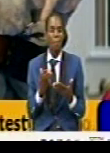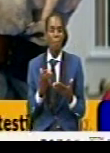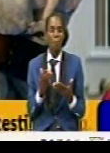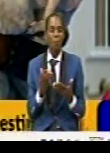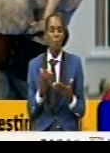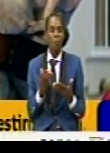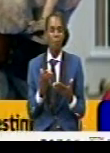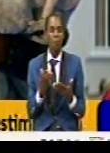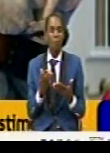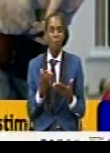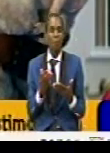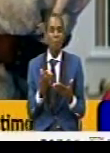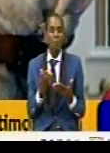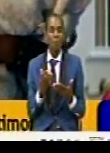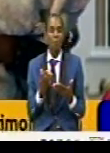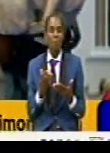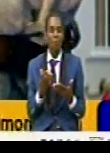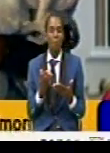we took in,